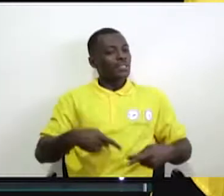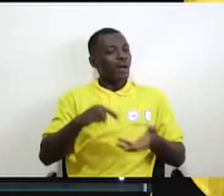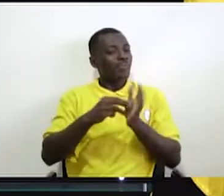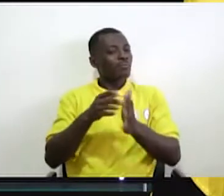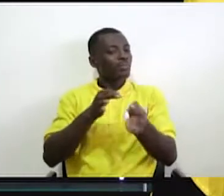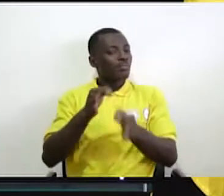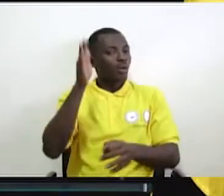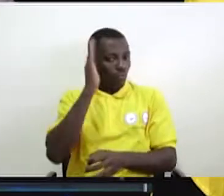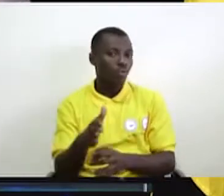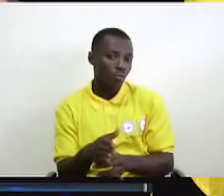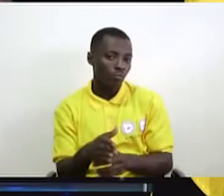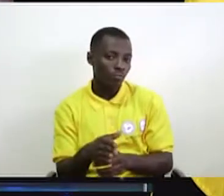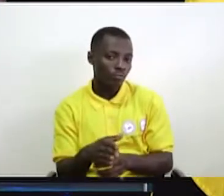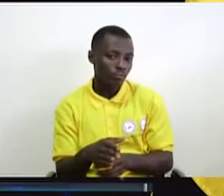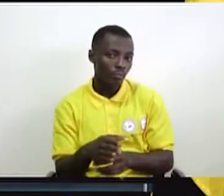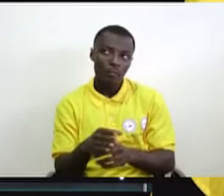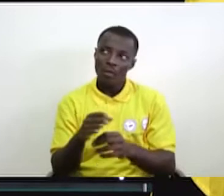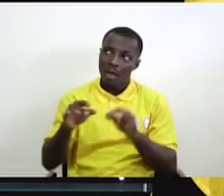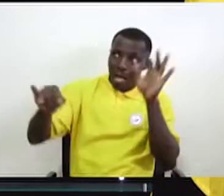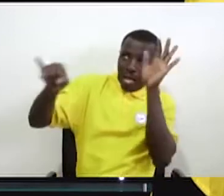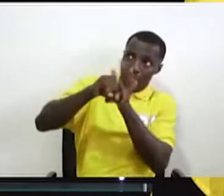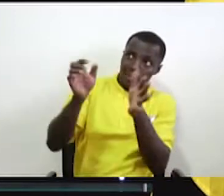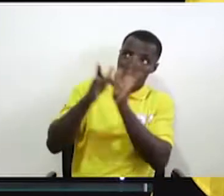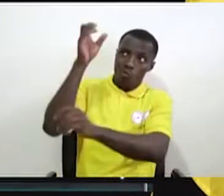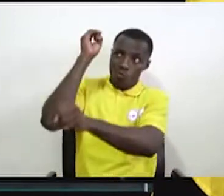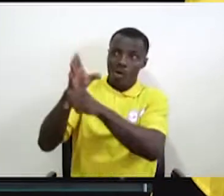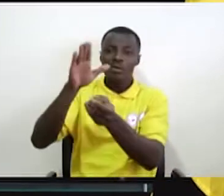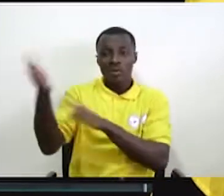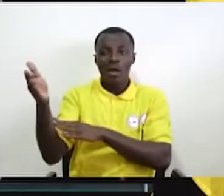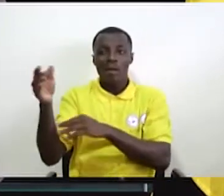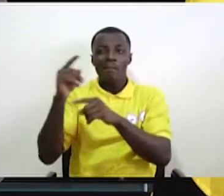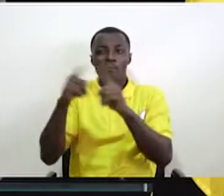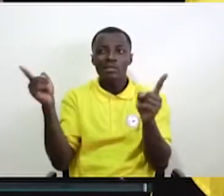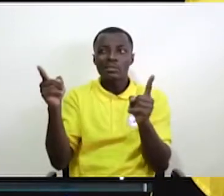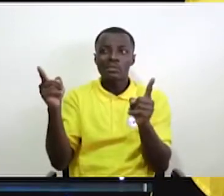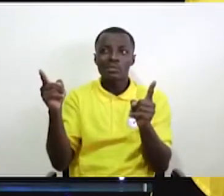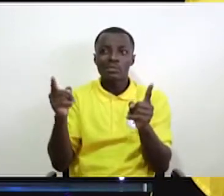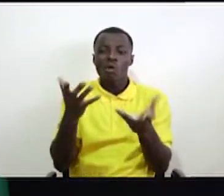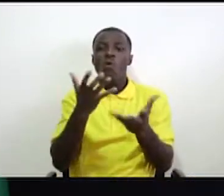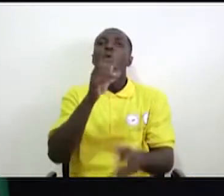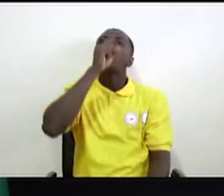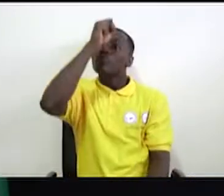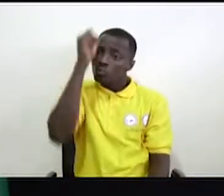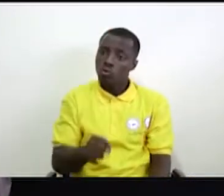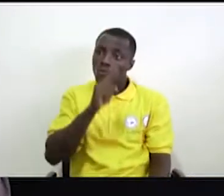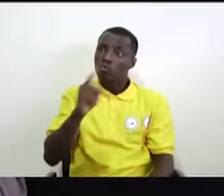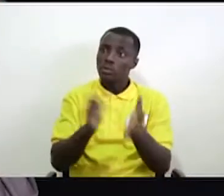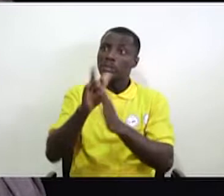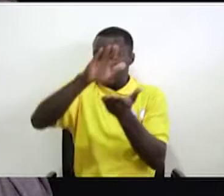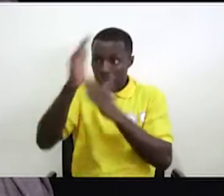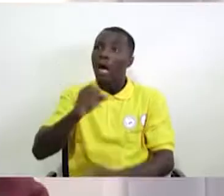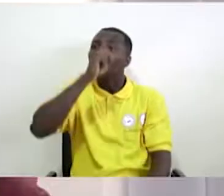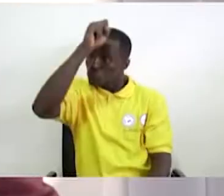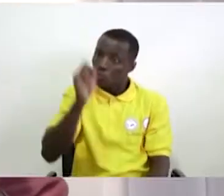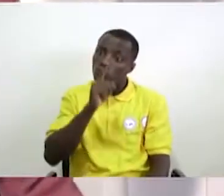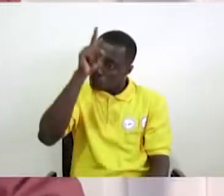they realized that he was dead already. Wo hu say we wu dada. Now, but to prove that he was actually dead, now said the betcher said